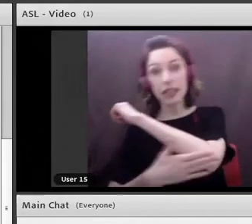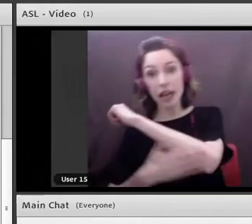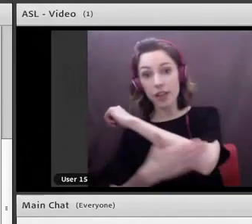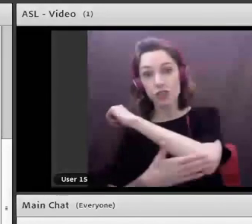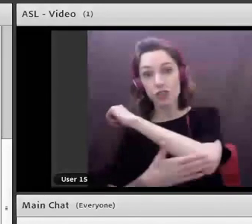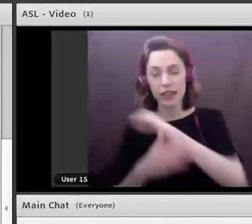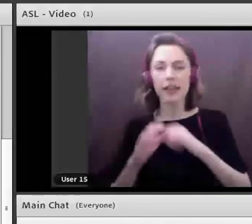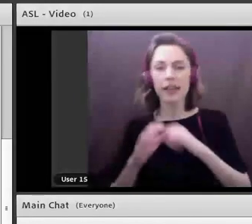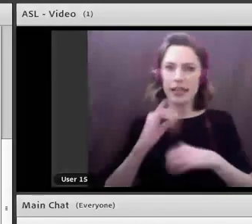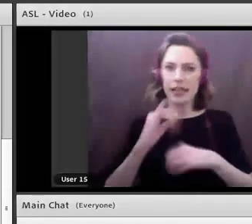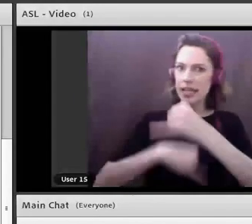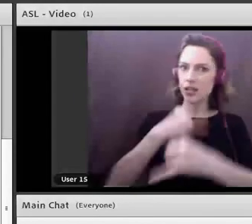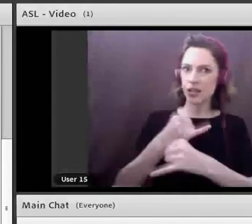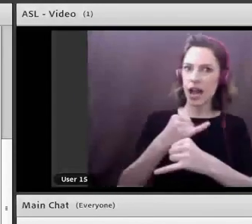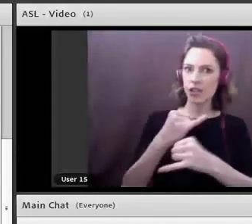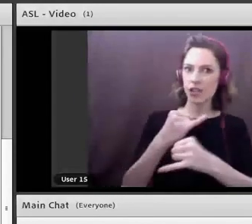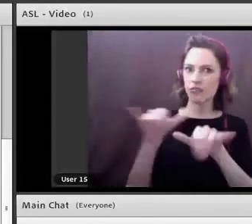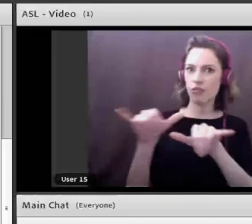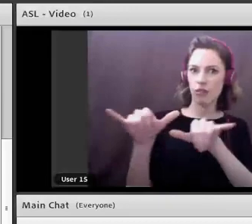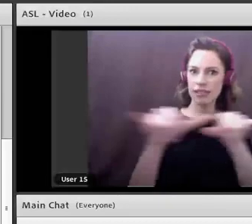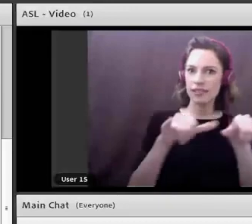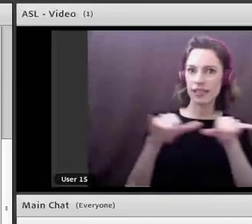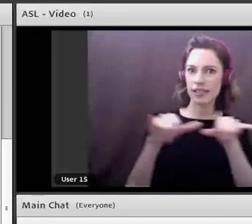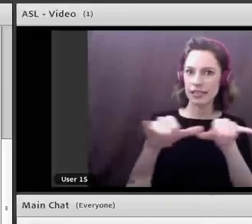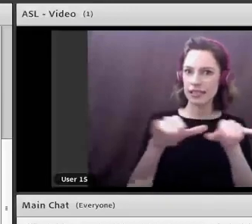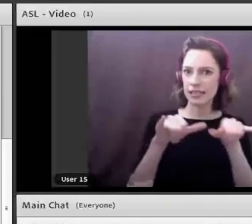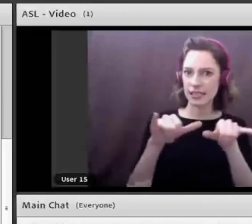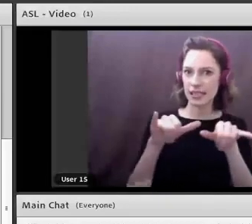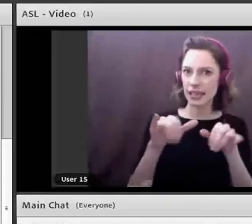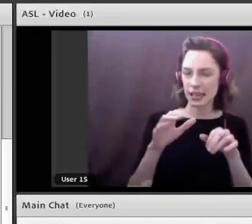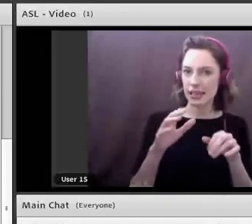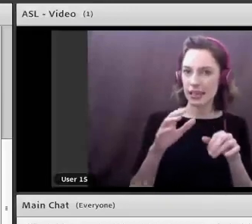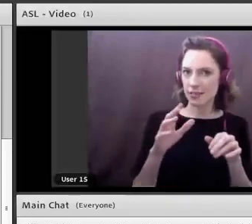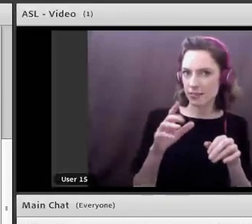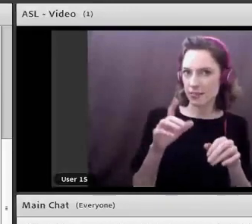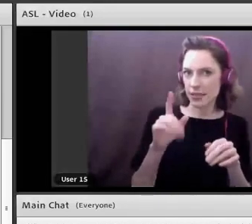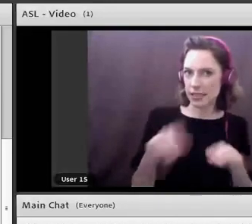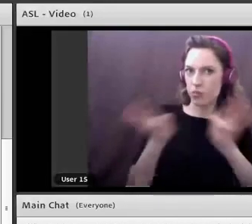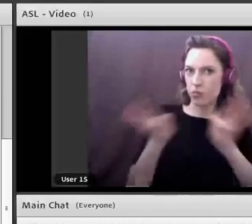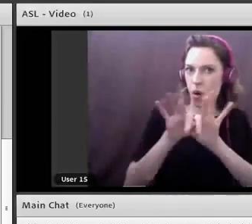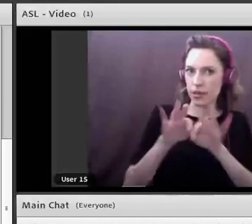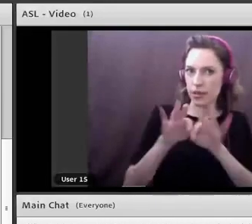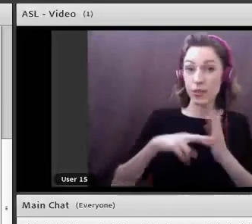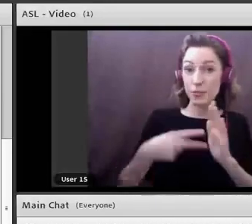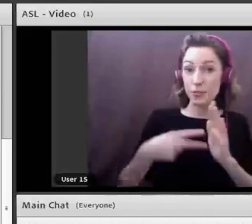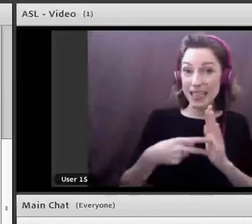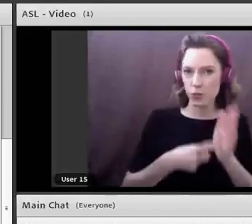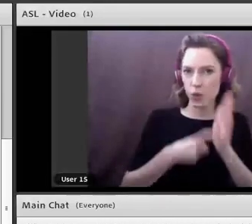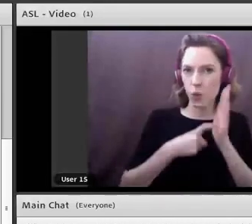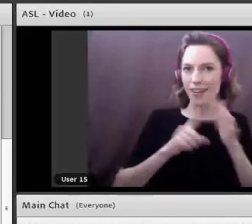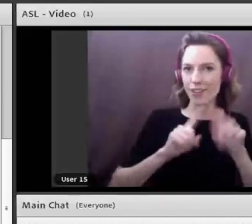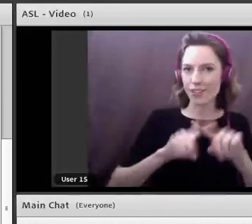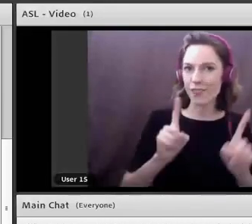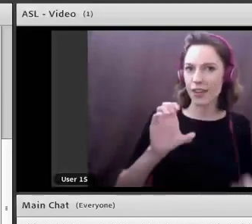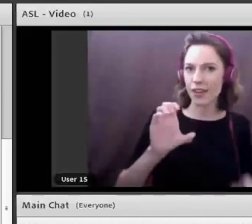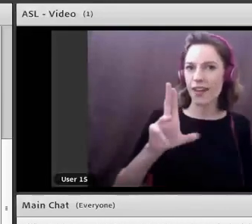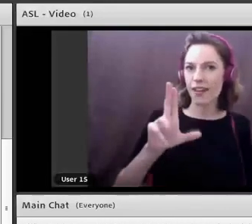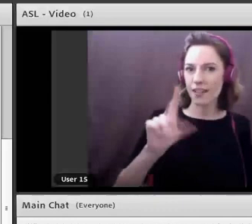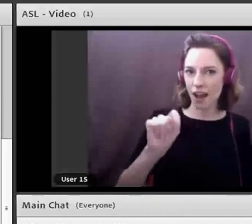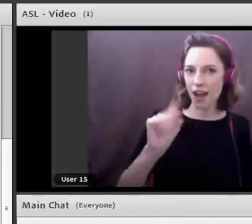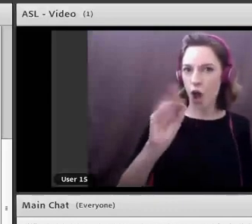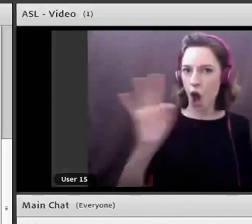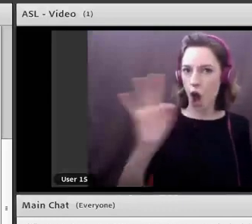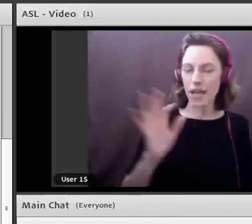different, then we want to use a different cutoff. So the cutoff that we use for identification also can change based